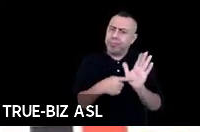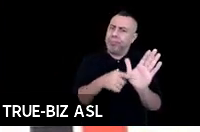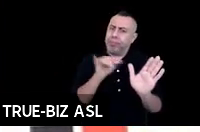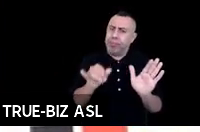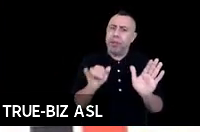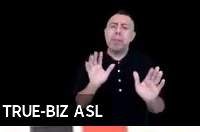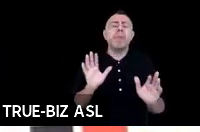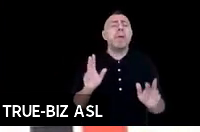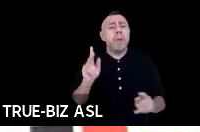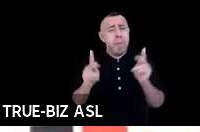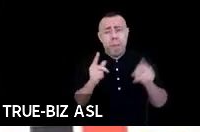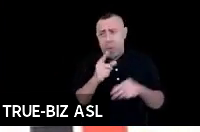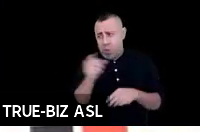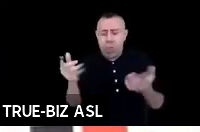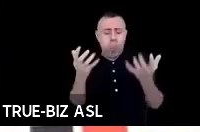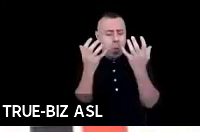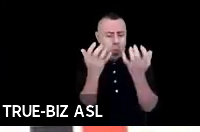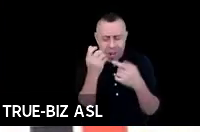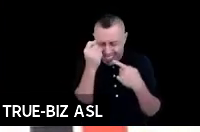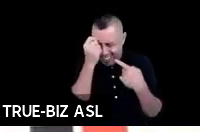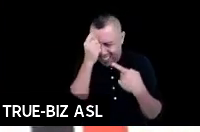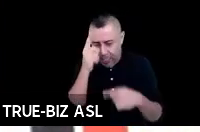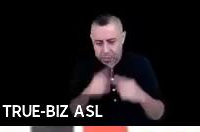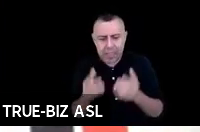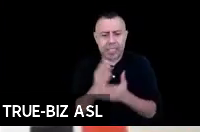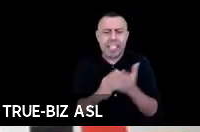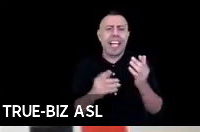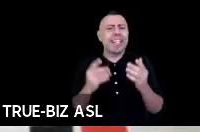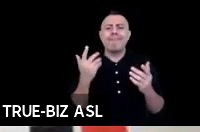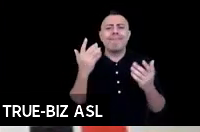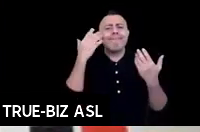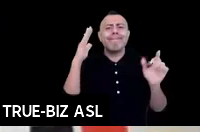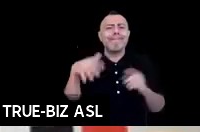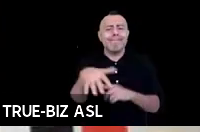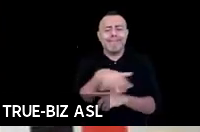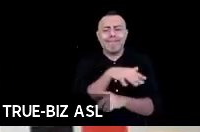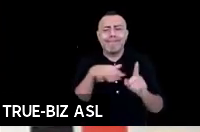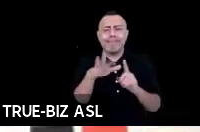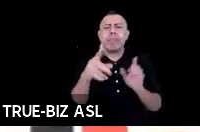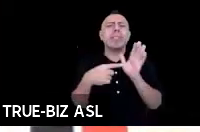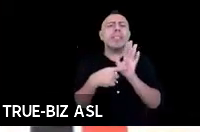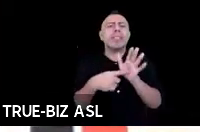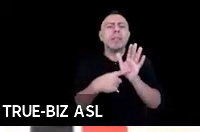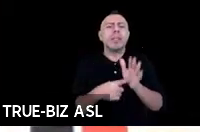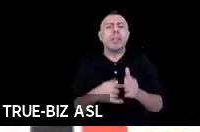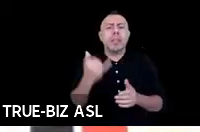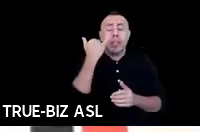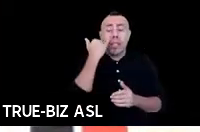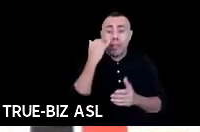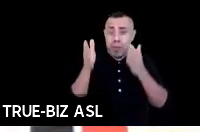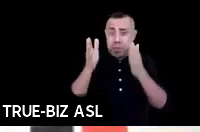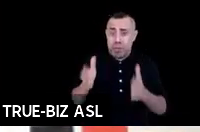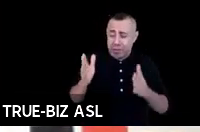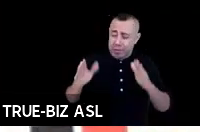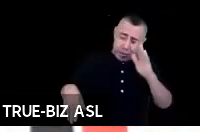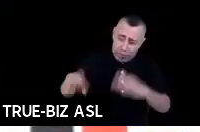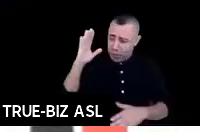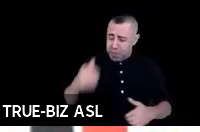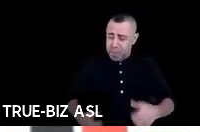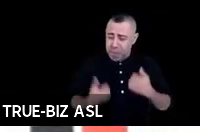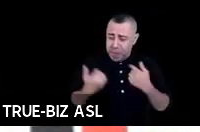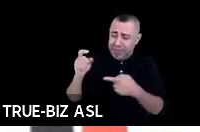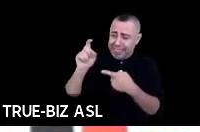don't have, you know, the context, and I might not have the way, you know, it's like explaining driving on ice to someone who's never left South Texas.